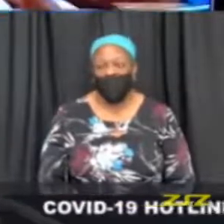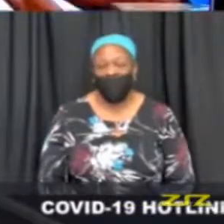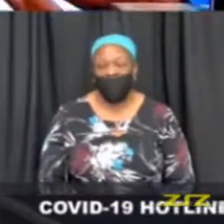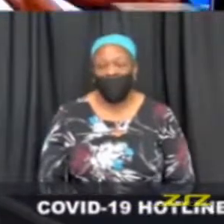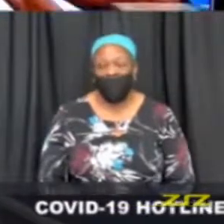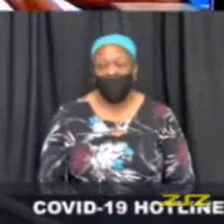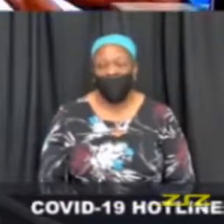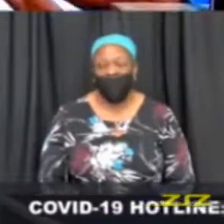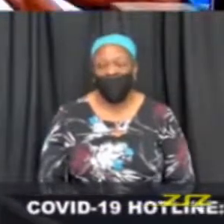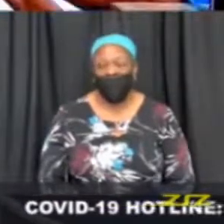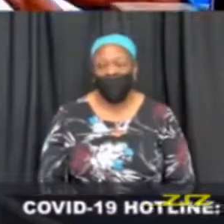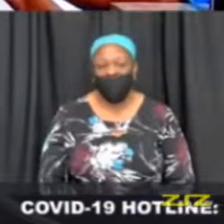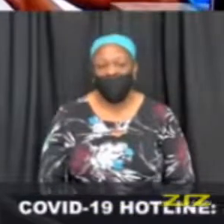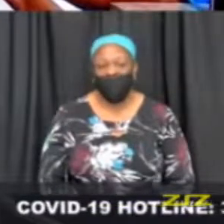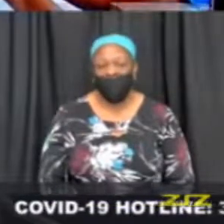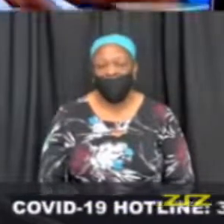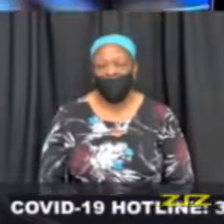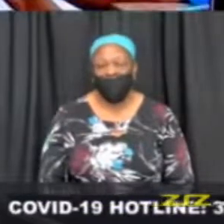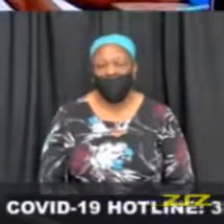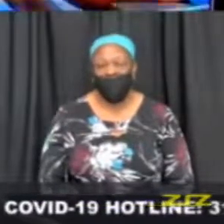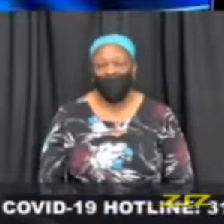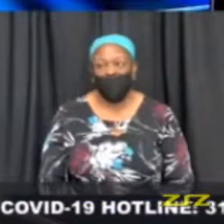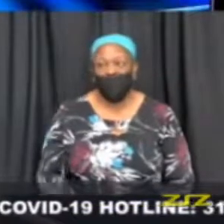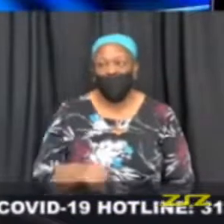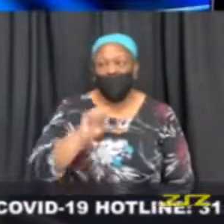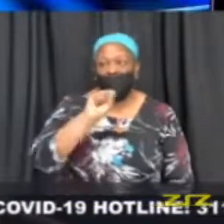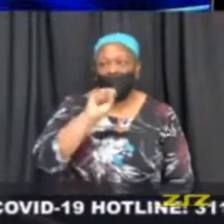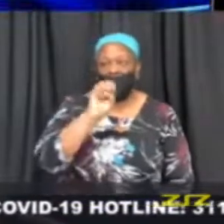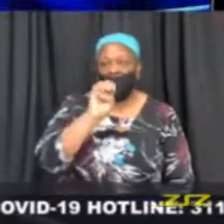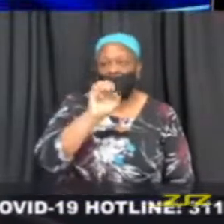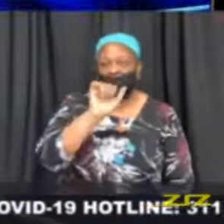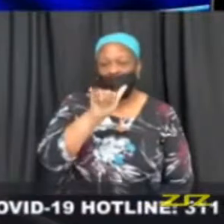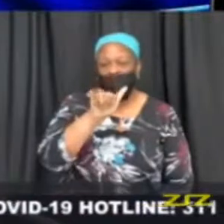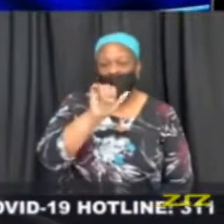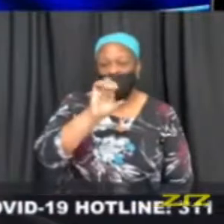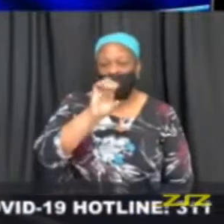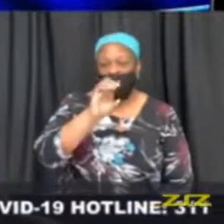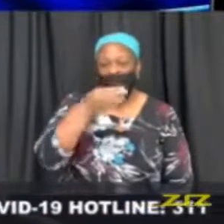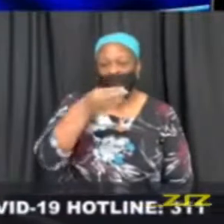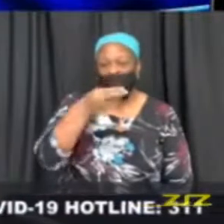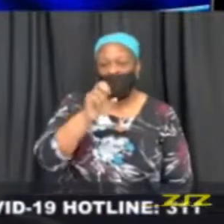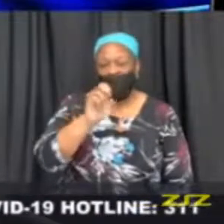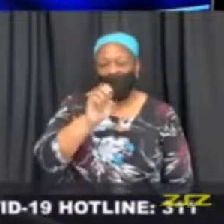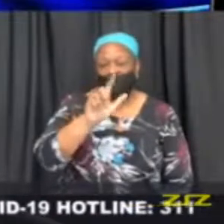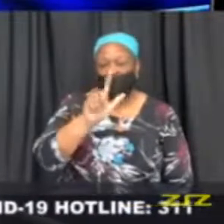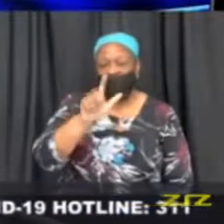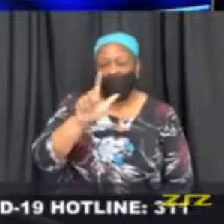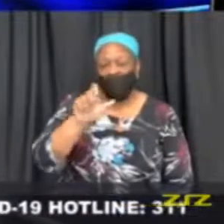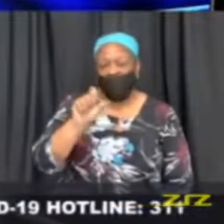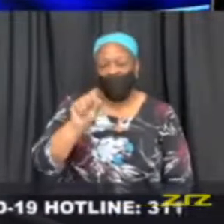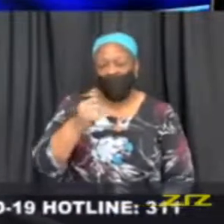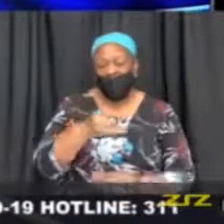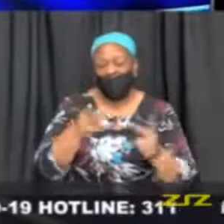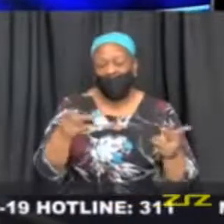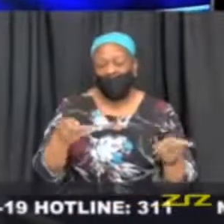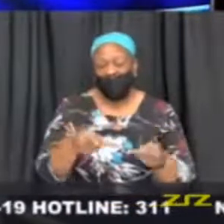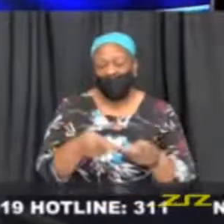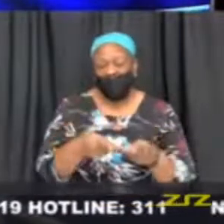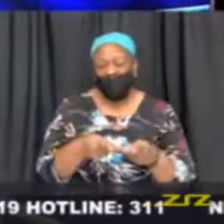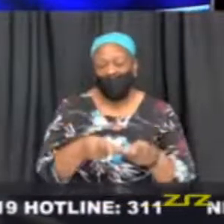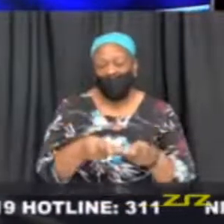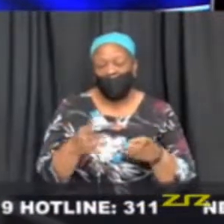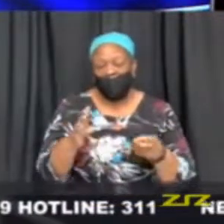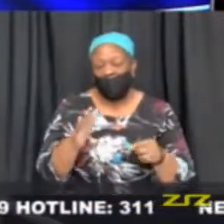that beautiful place, which has fully vaccinated more of its population against the